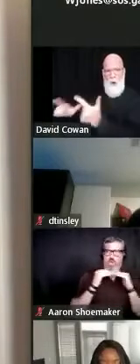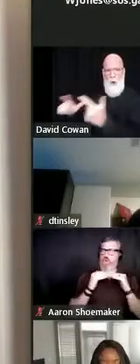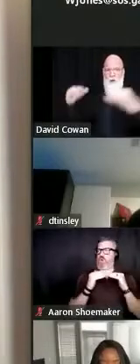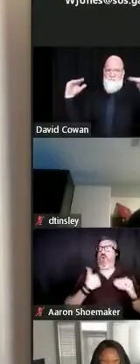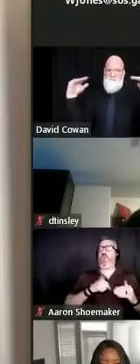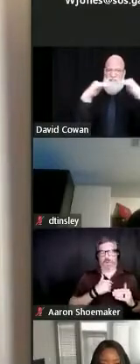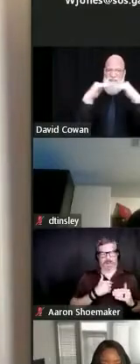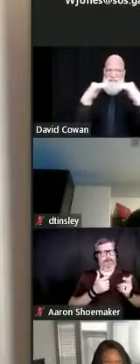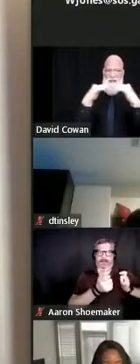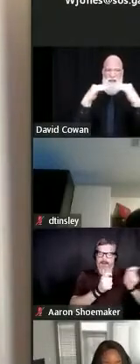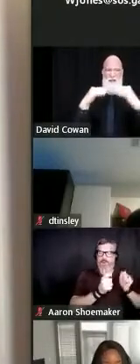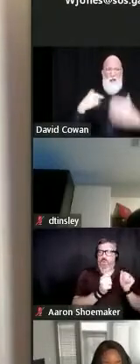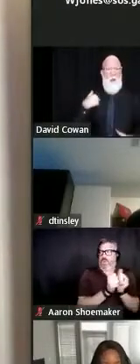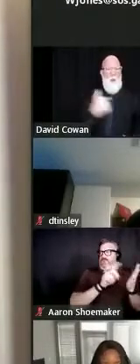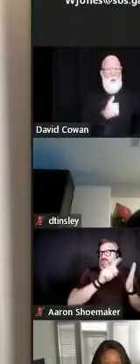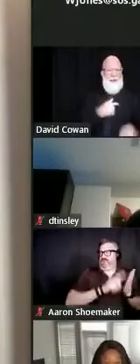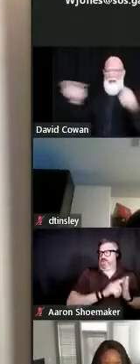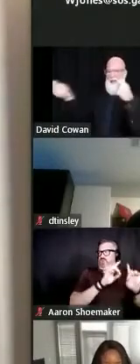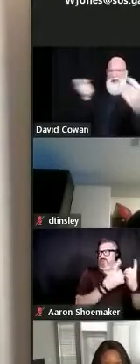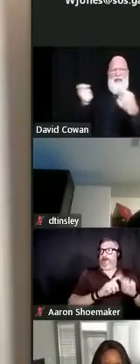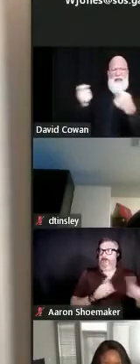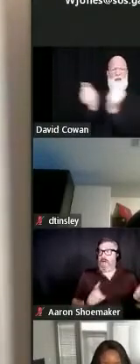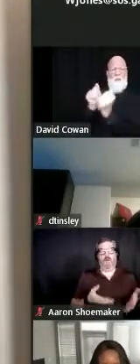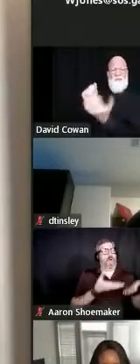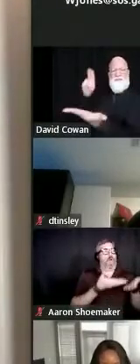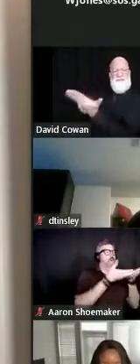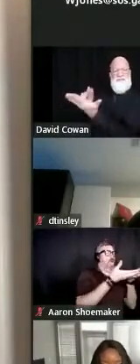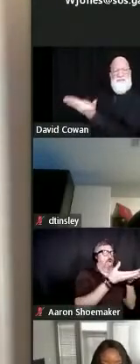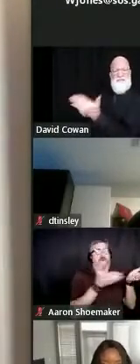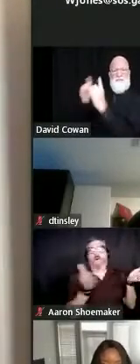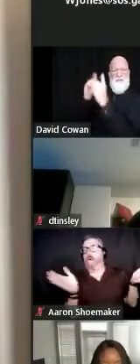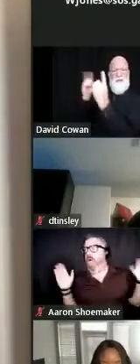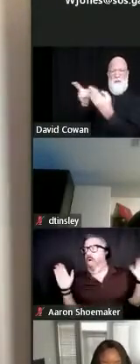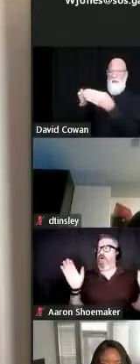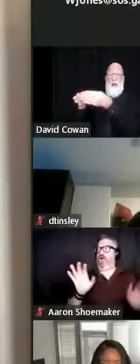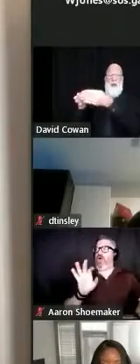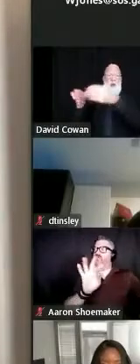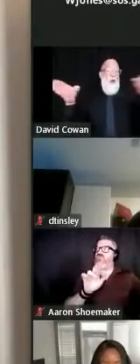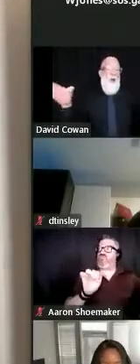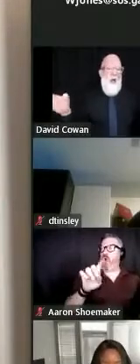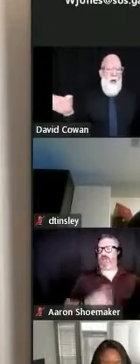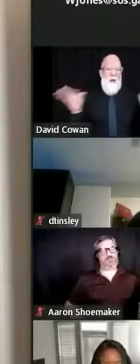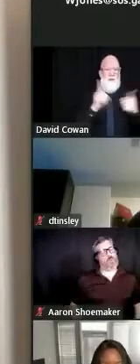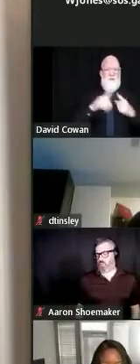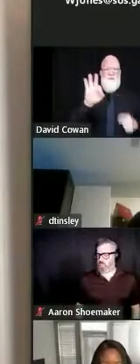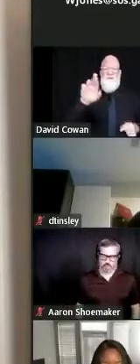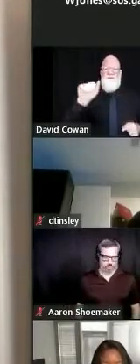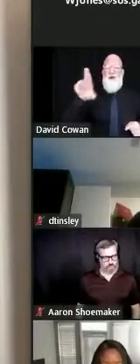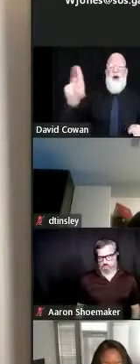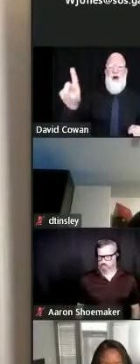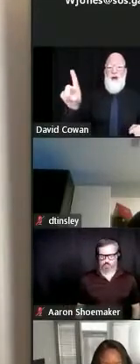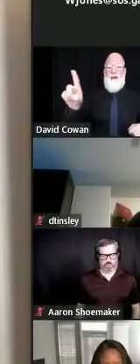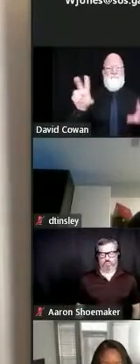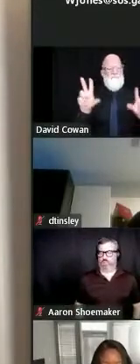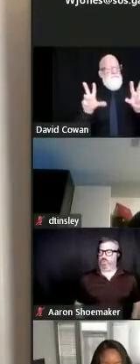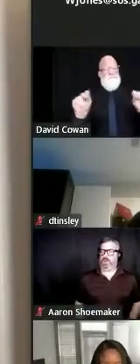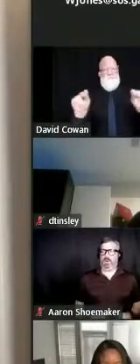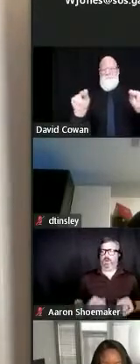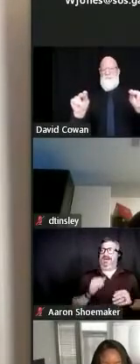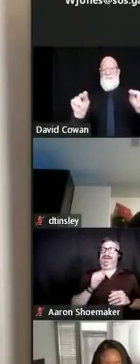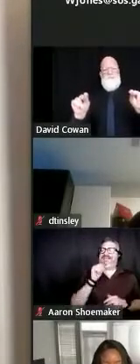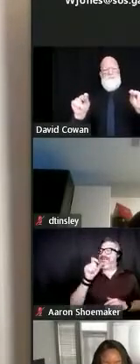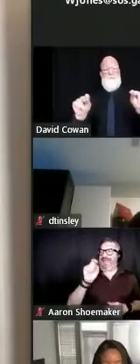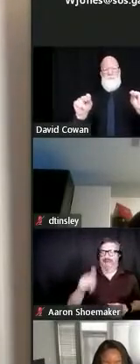so far we have not seen anything widespread and I think we've been saying saying that but again it doesn't have to be widespread to affect the potential lock of this election